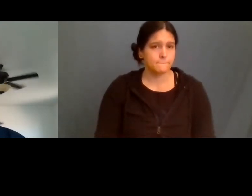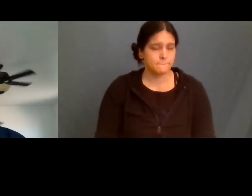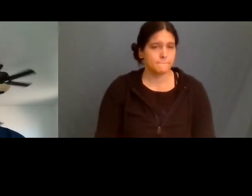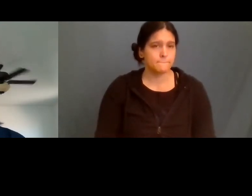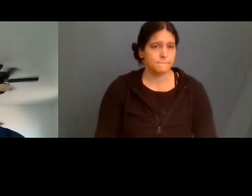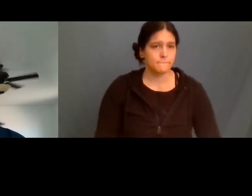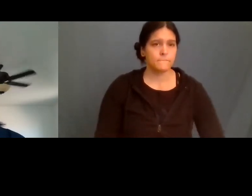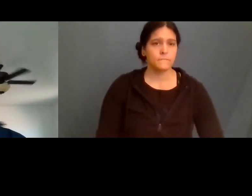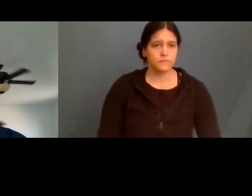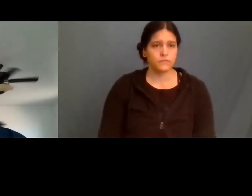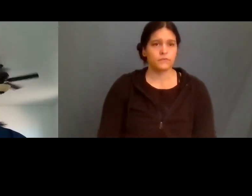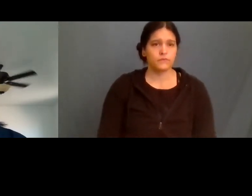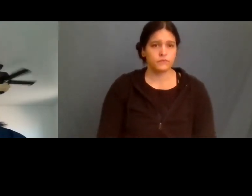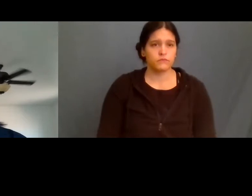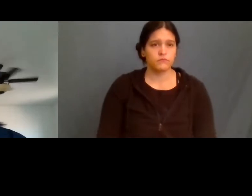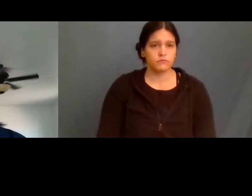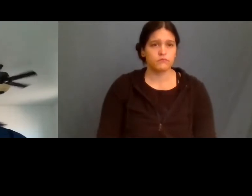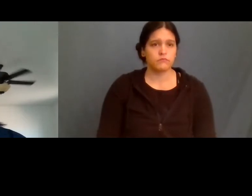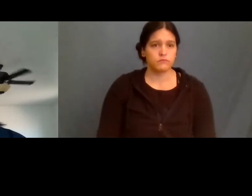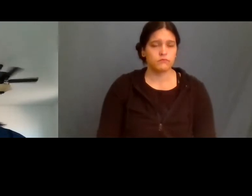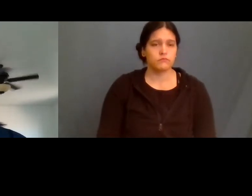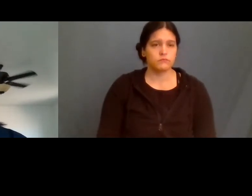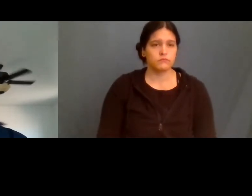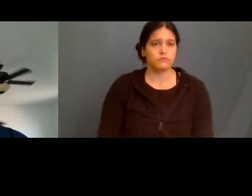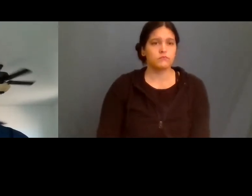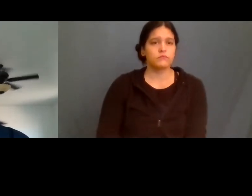betraho tradisha e shinanishmati.